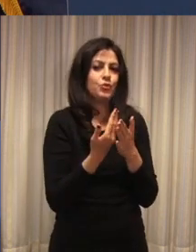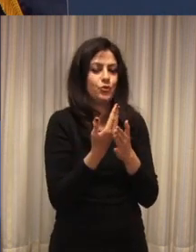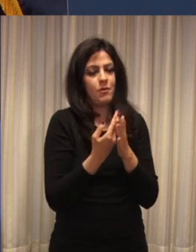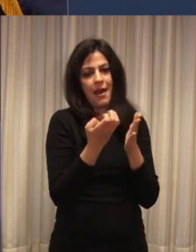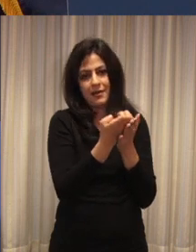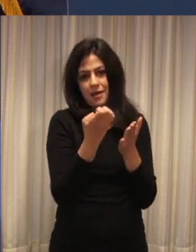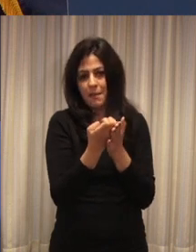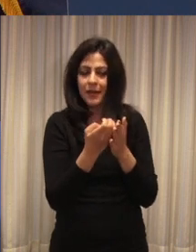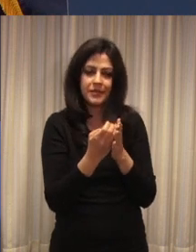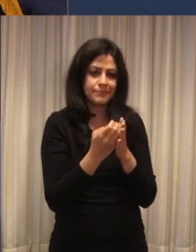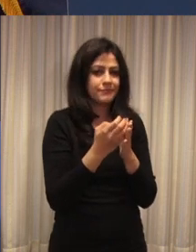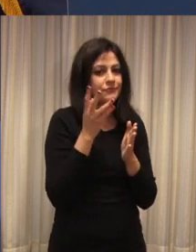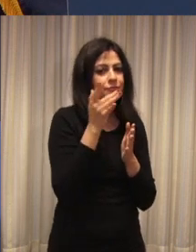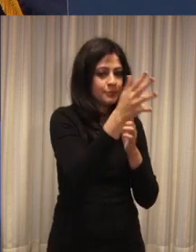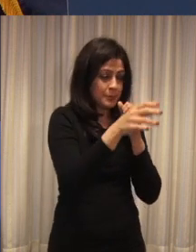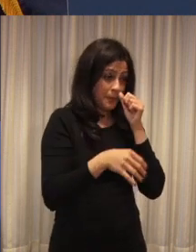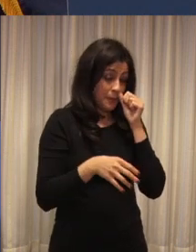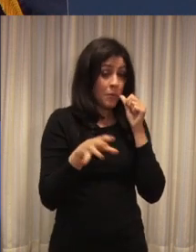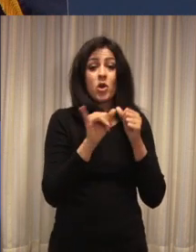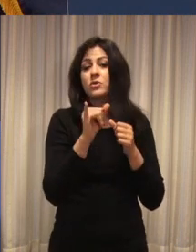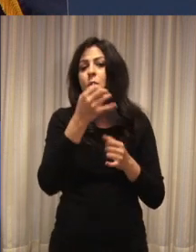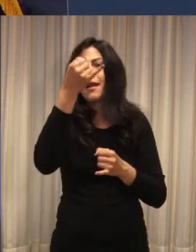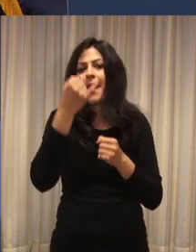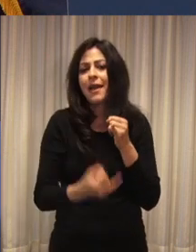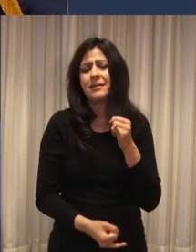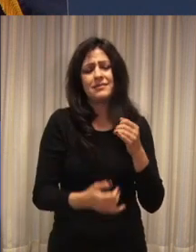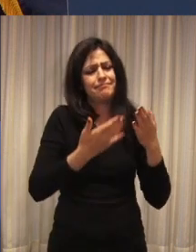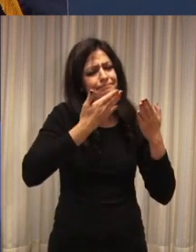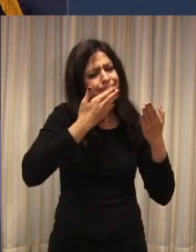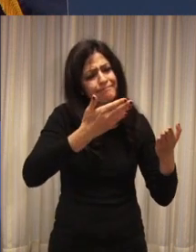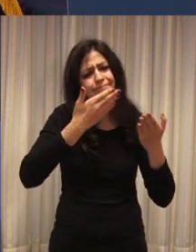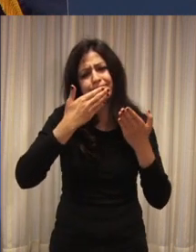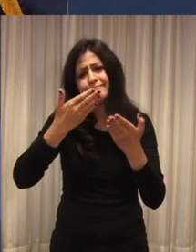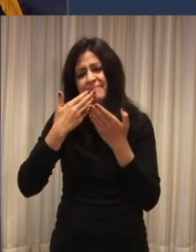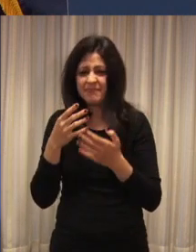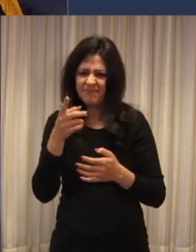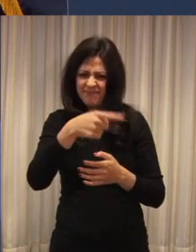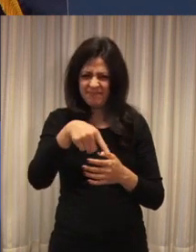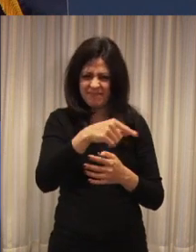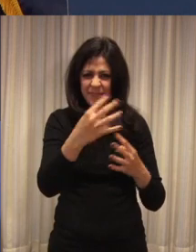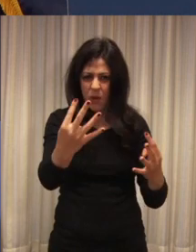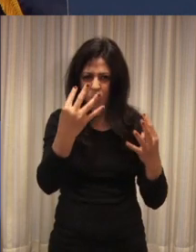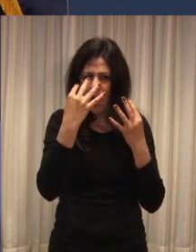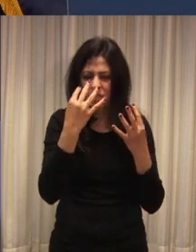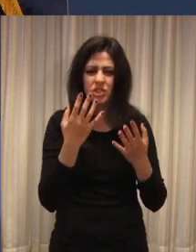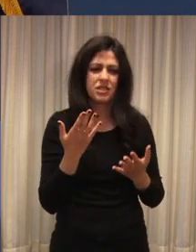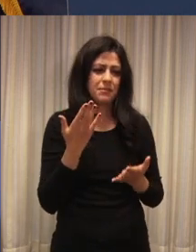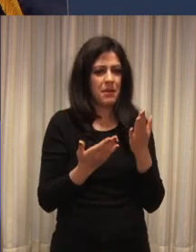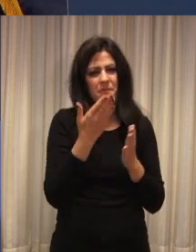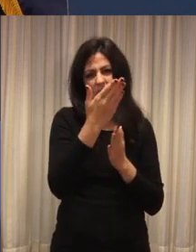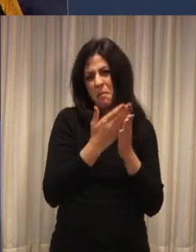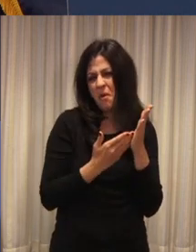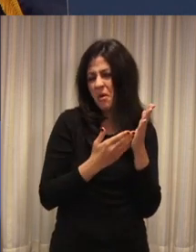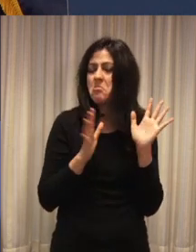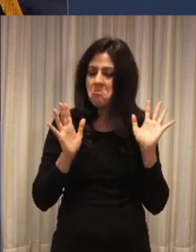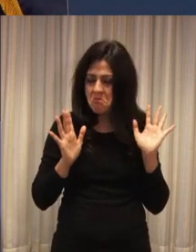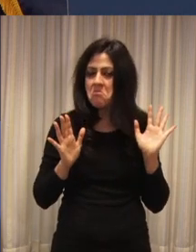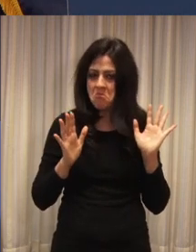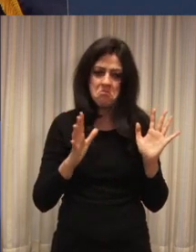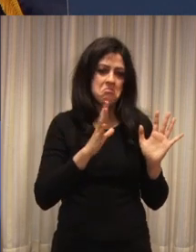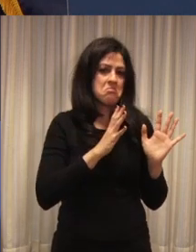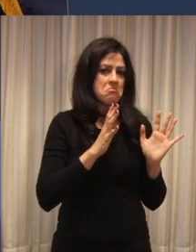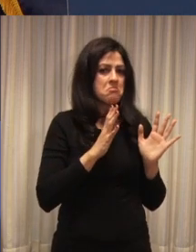end, as always, by thanking everyone watching for whatever part or parts you're playing